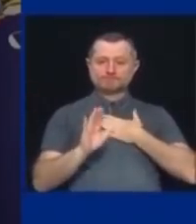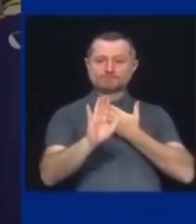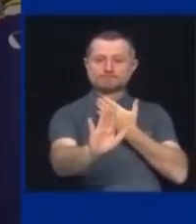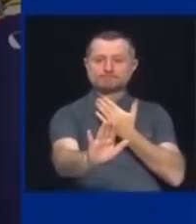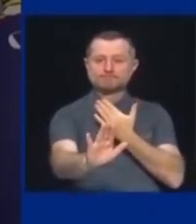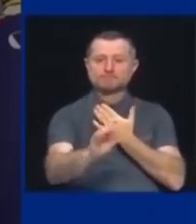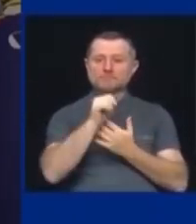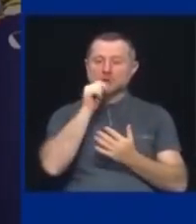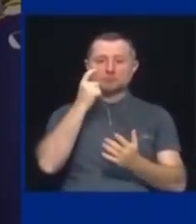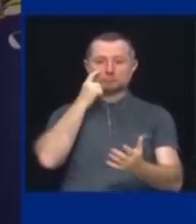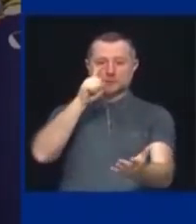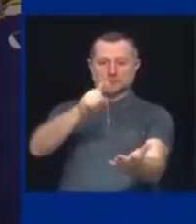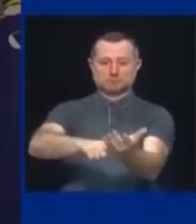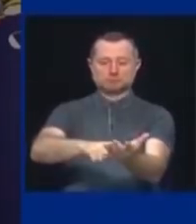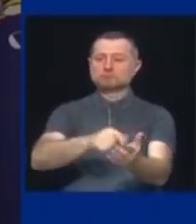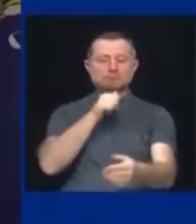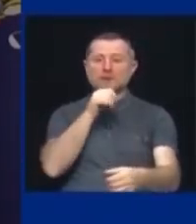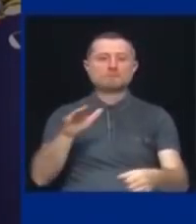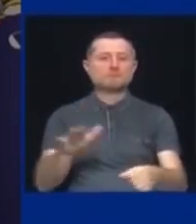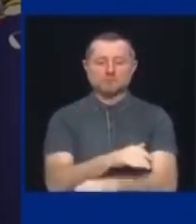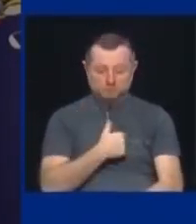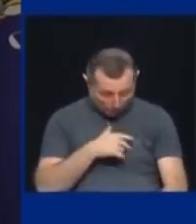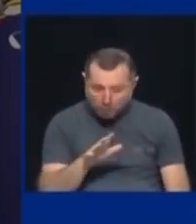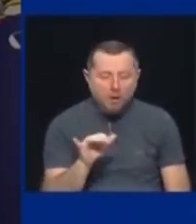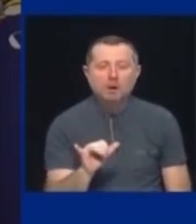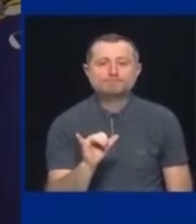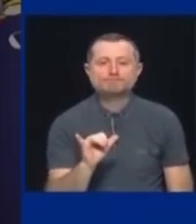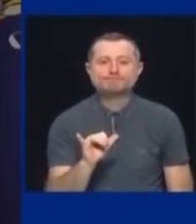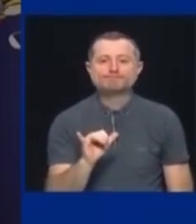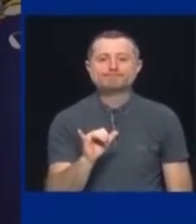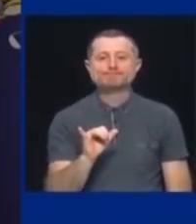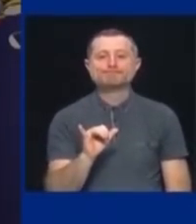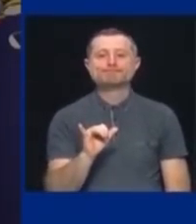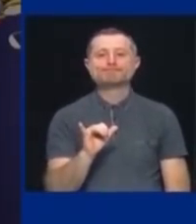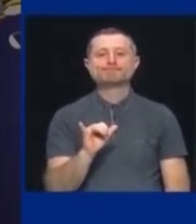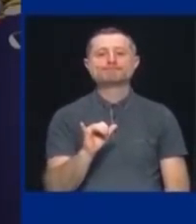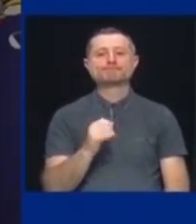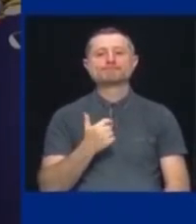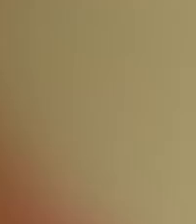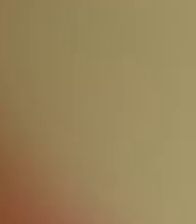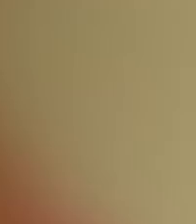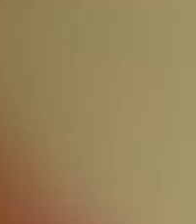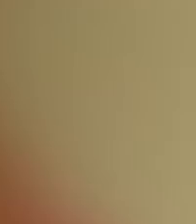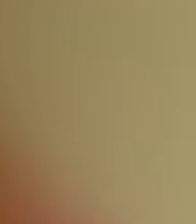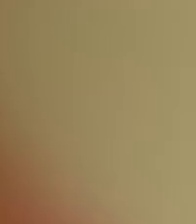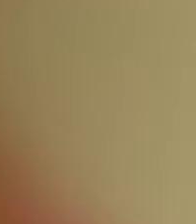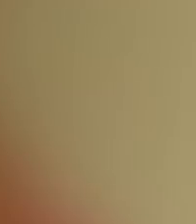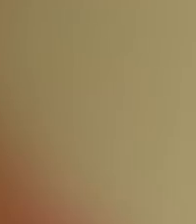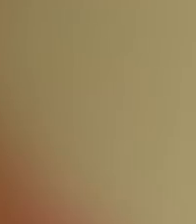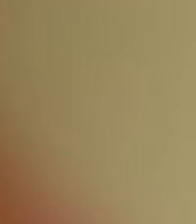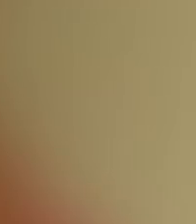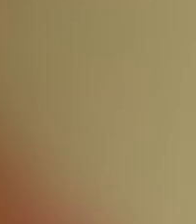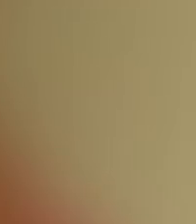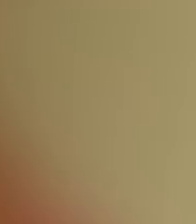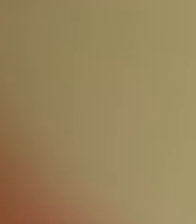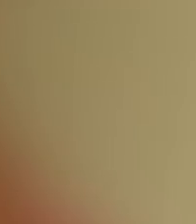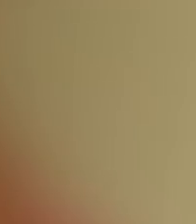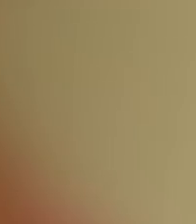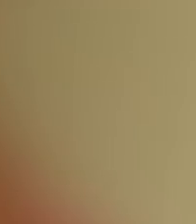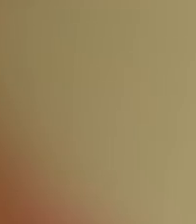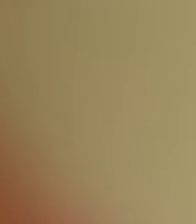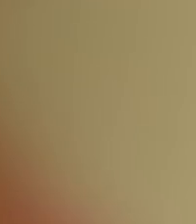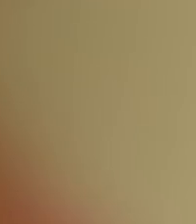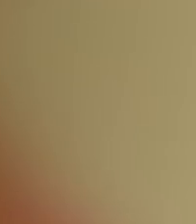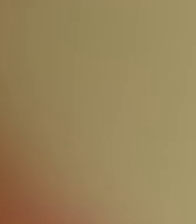appreciate. And I should have. No excuses. One of Cuomo's accusers, former aide Lindsay Boylan, responded